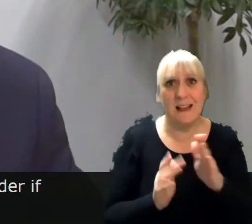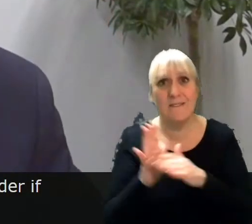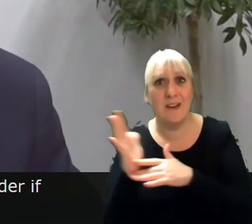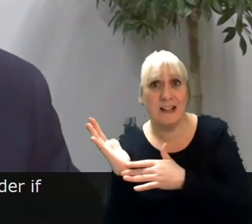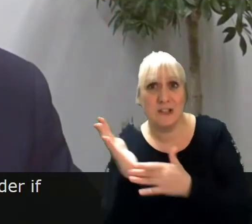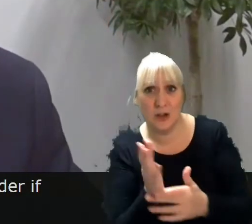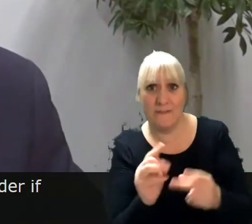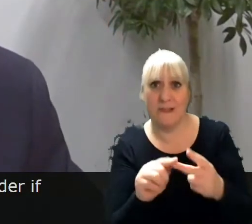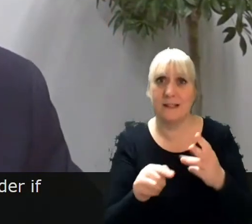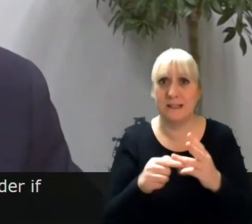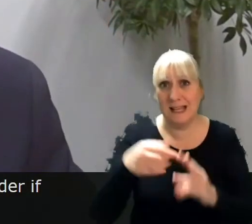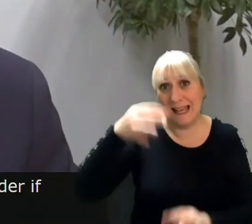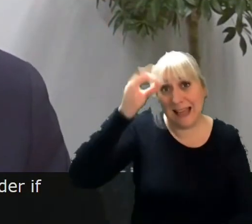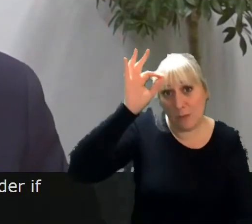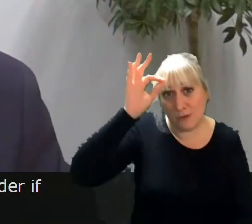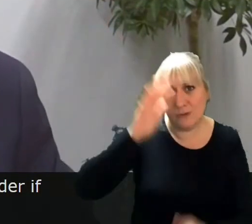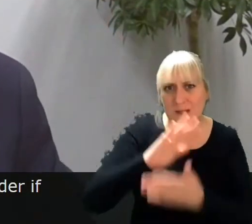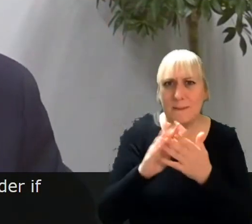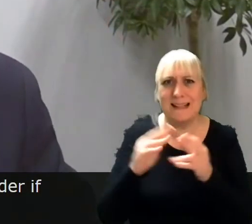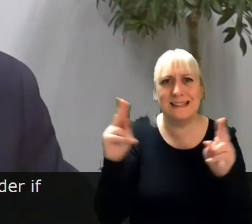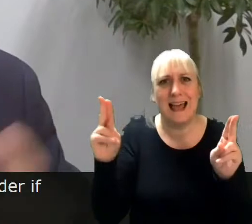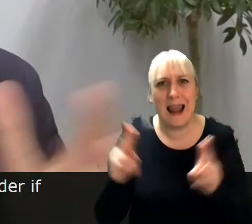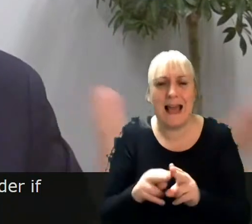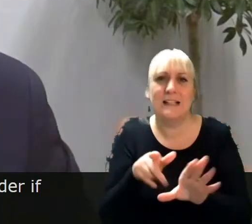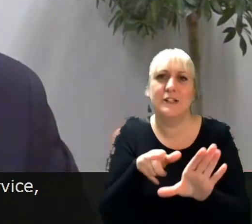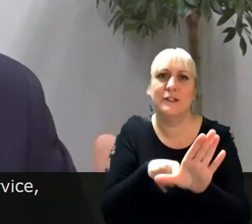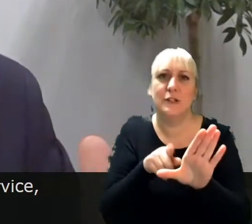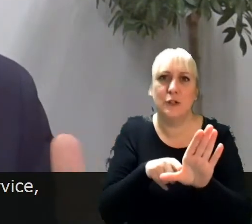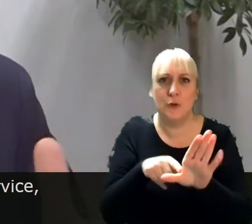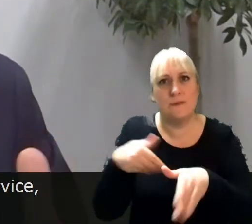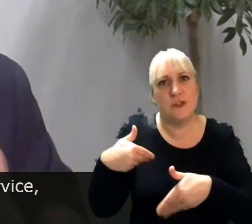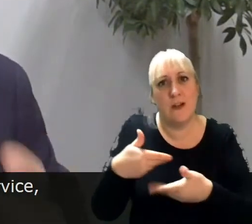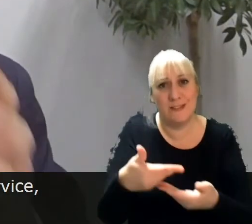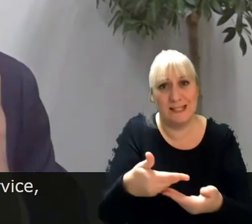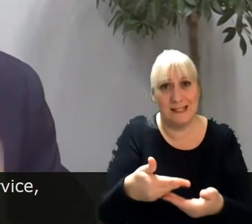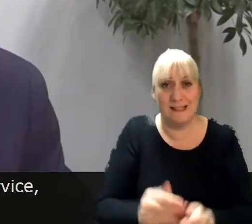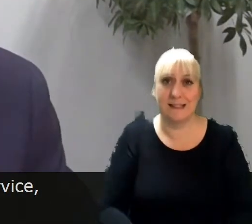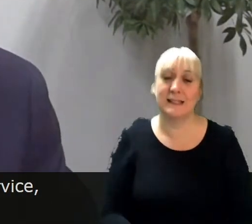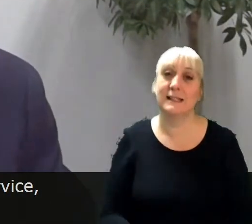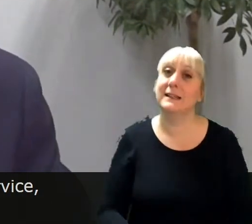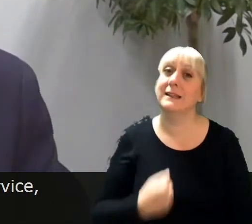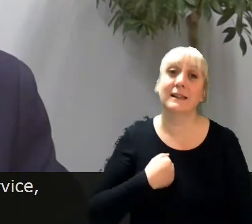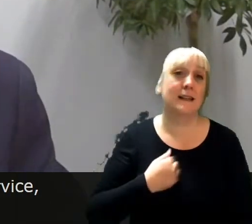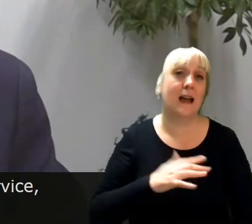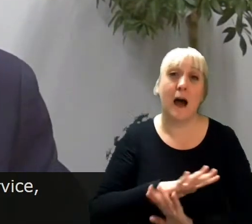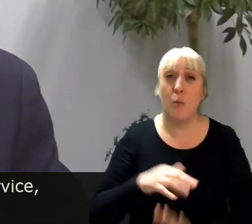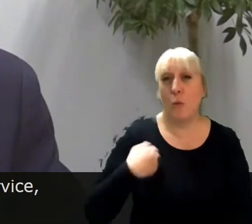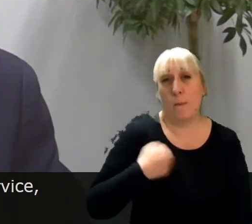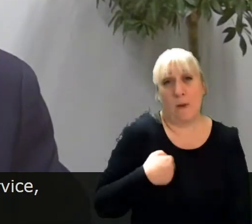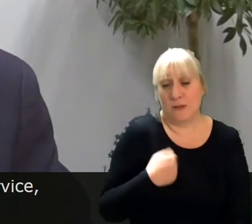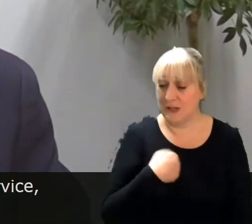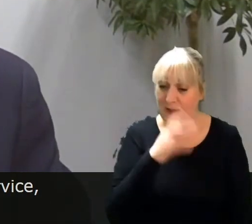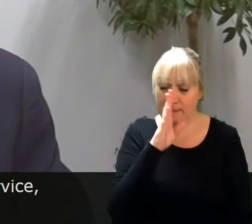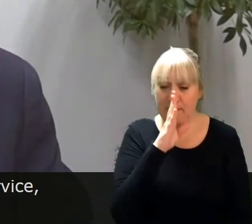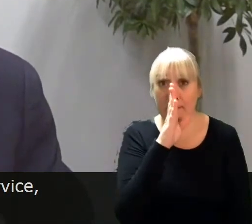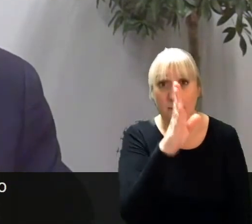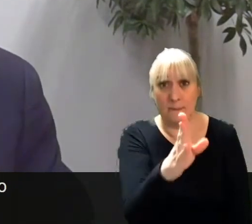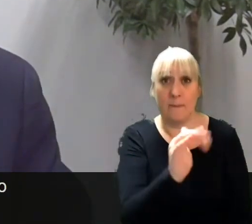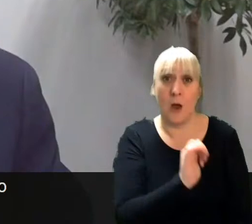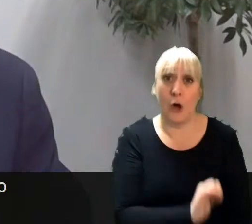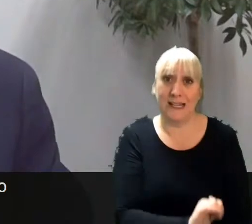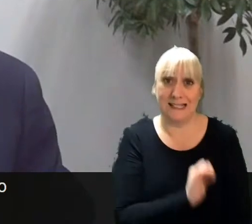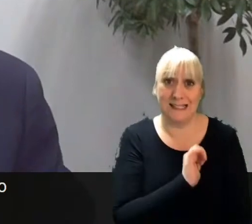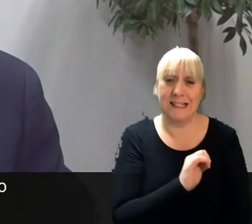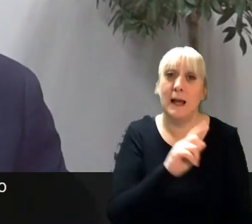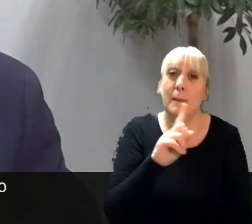youth facilities for young people. So look, I'm not going to apologise for telling you how it is. I feel like I've got one arm tied behind my